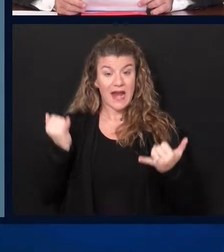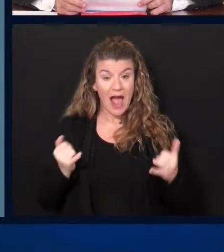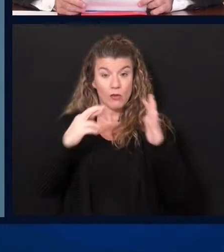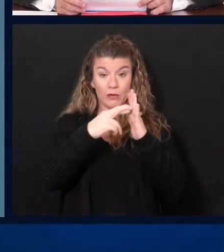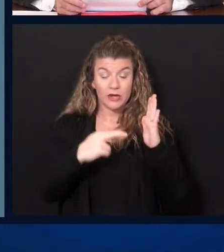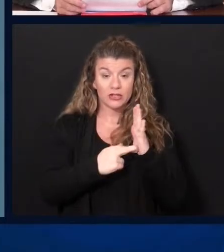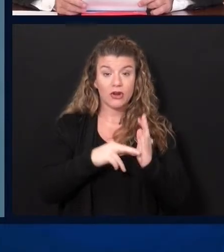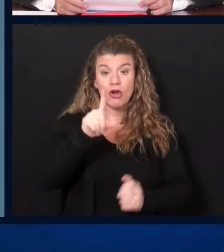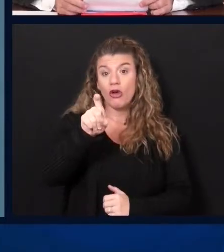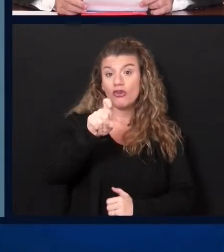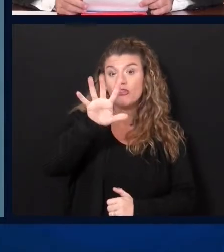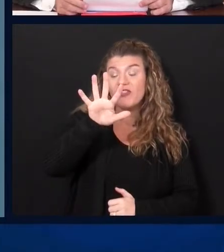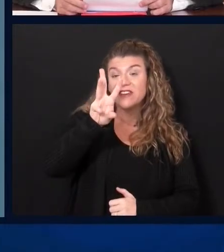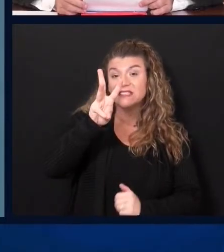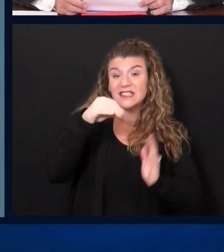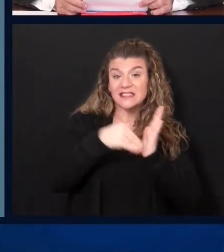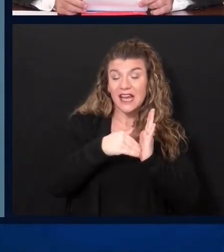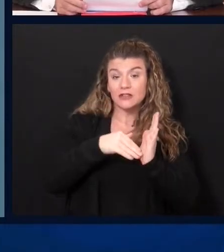registered